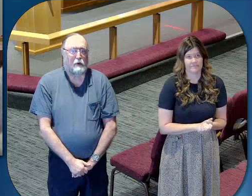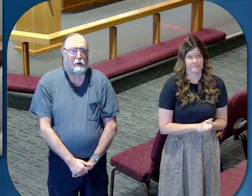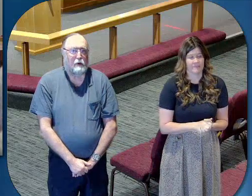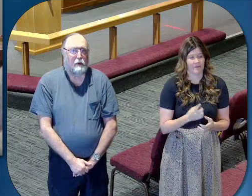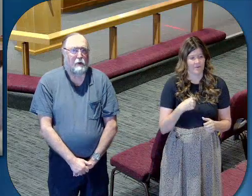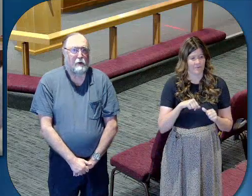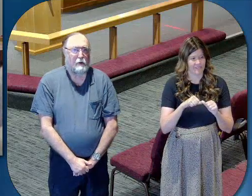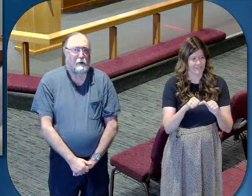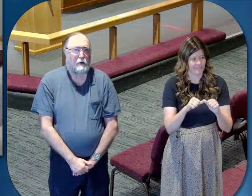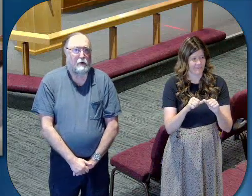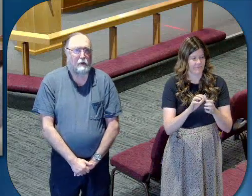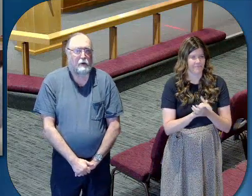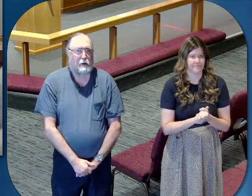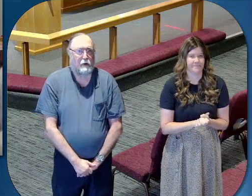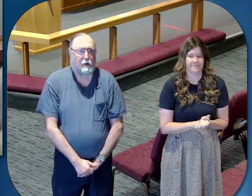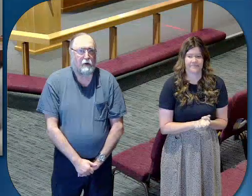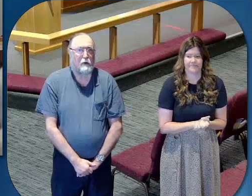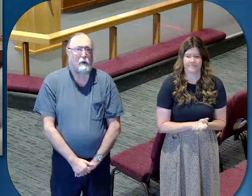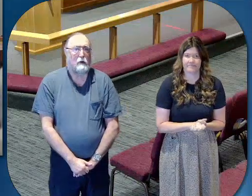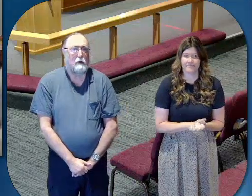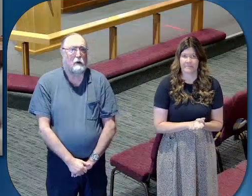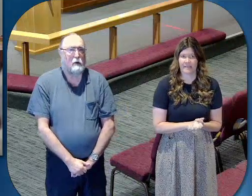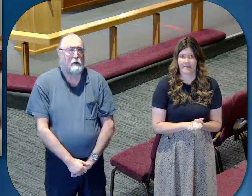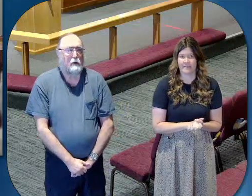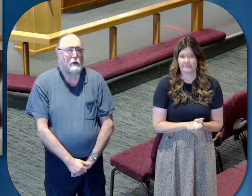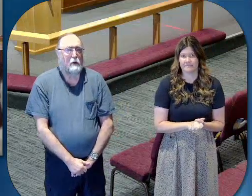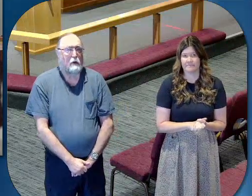We continue with the preface.